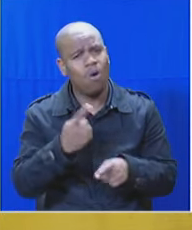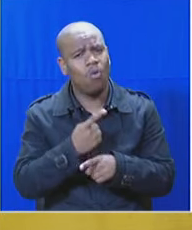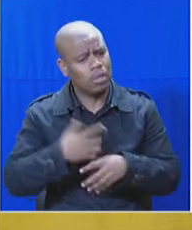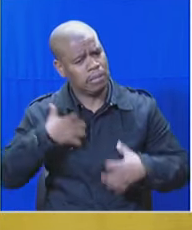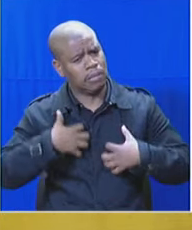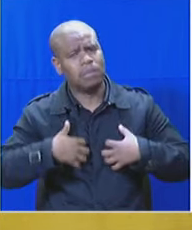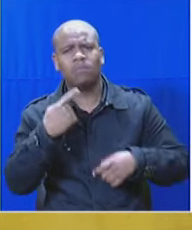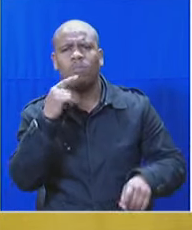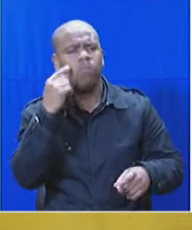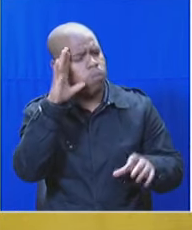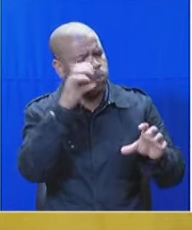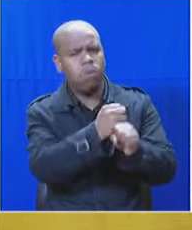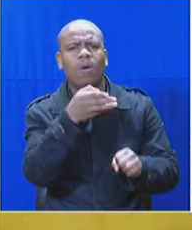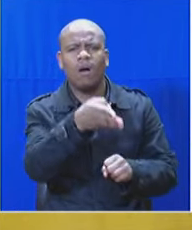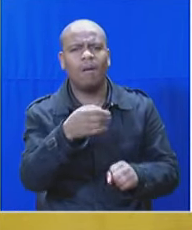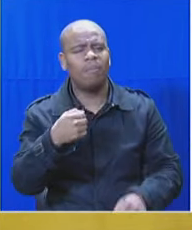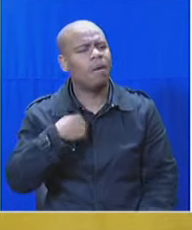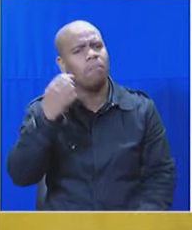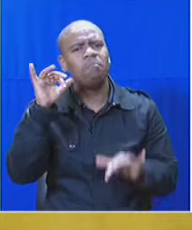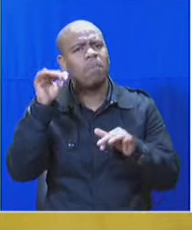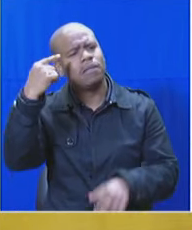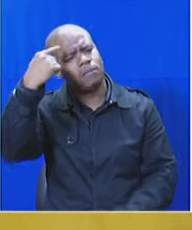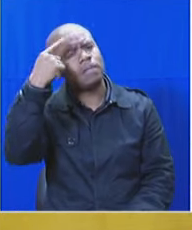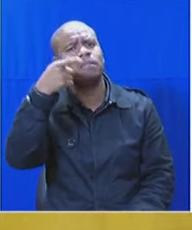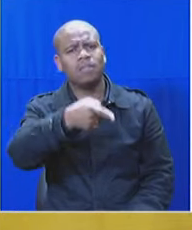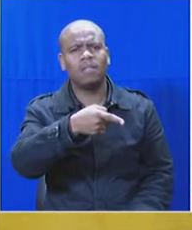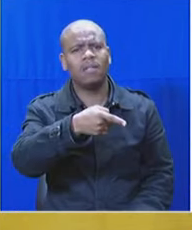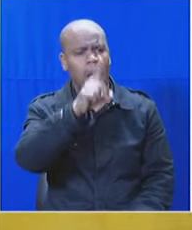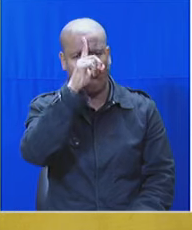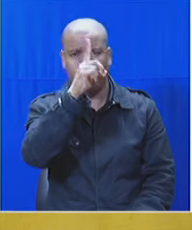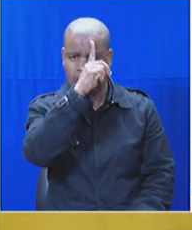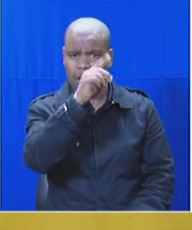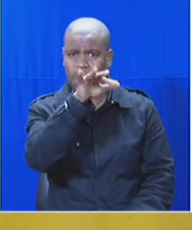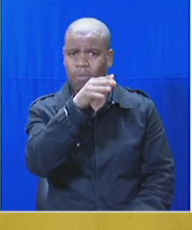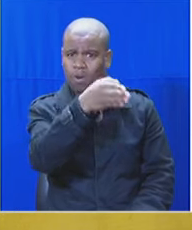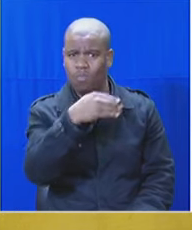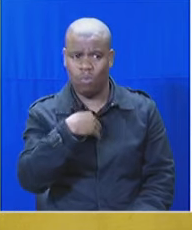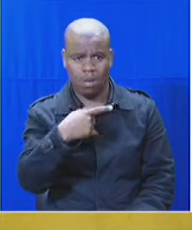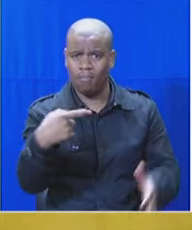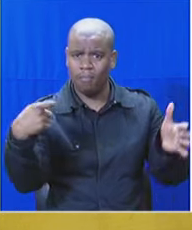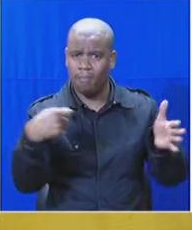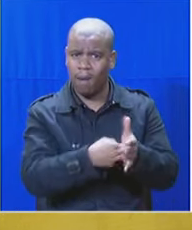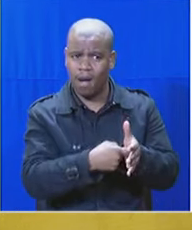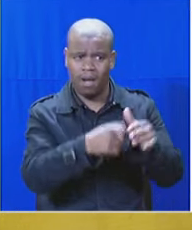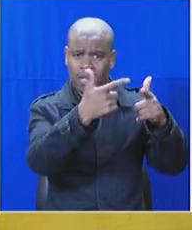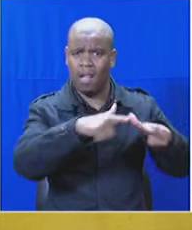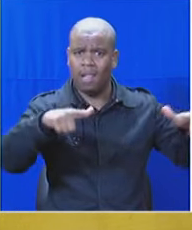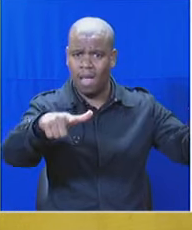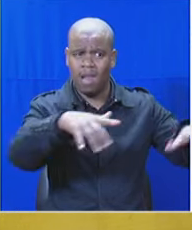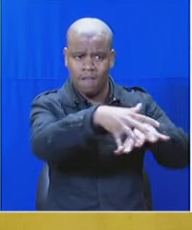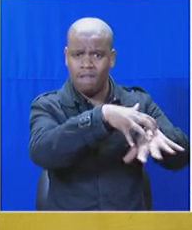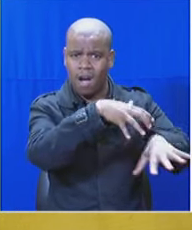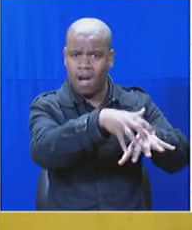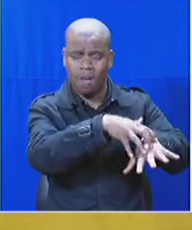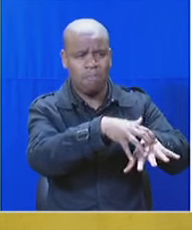Malamala. People think that because those are black people, they don't deserve to be bought, to get a farm or